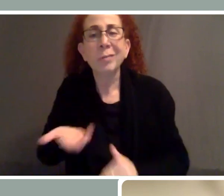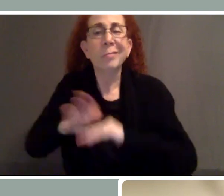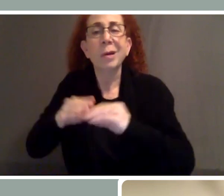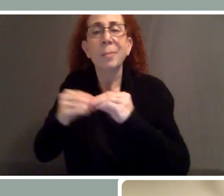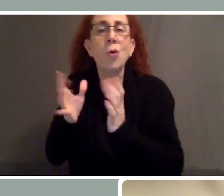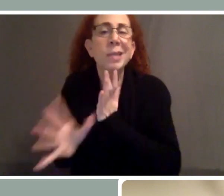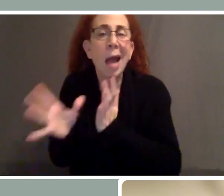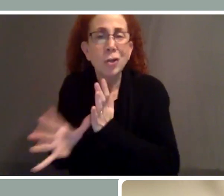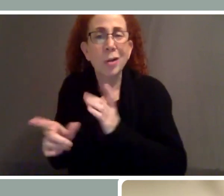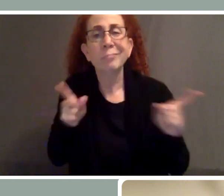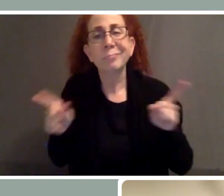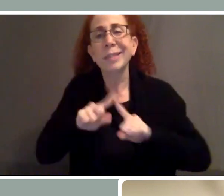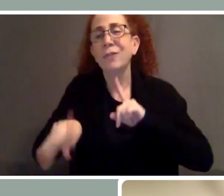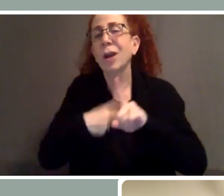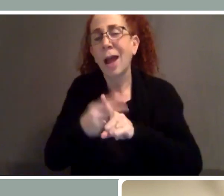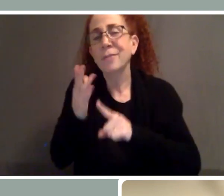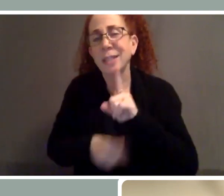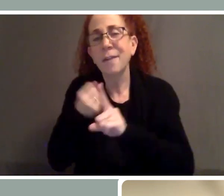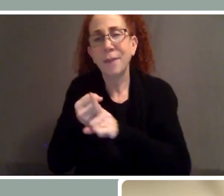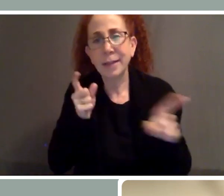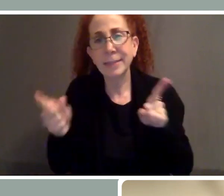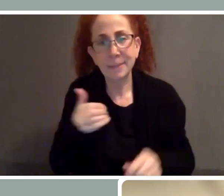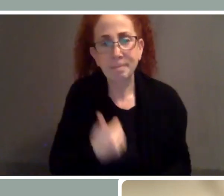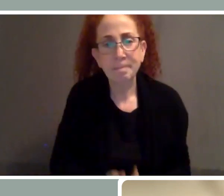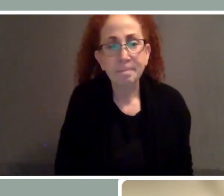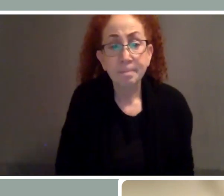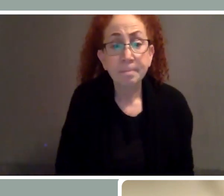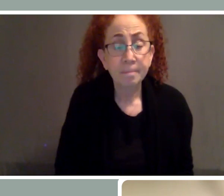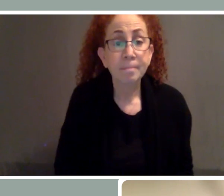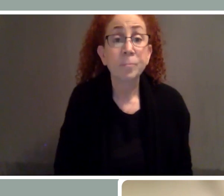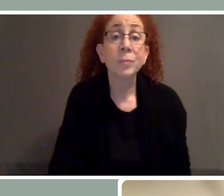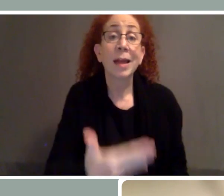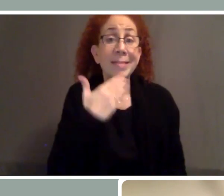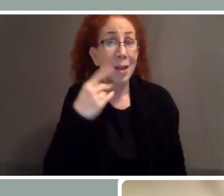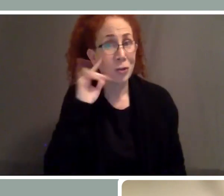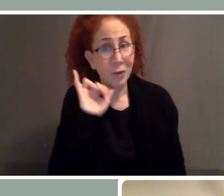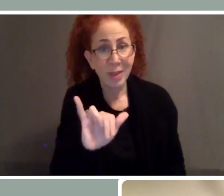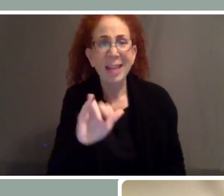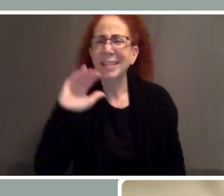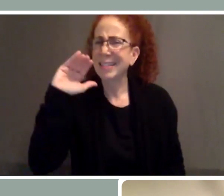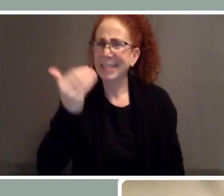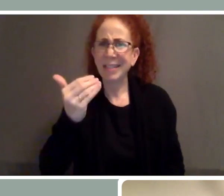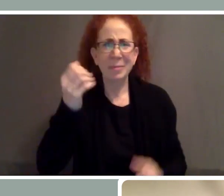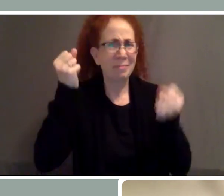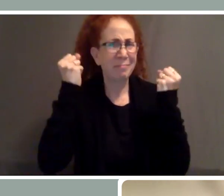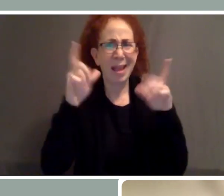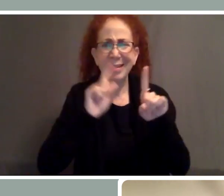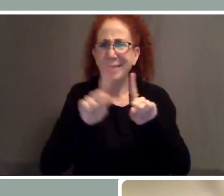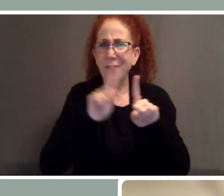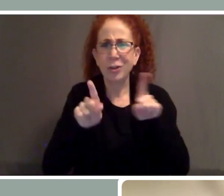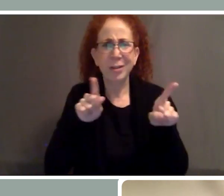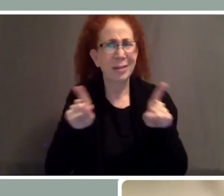some different side effects that we're seeing. Thanks for answering that, because it does seem like there are a number of